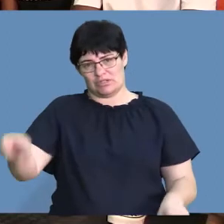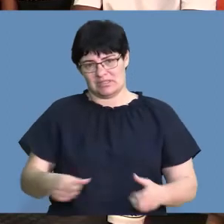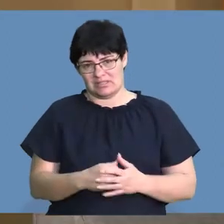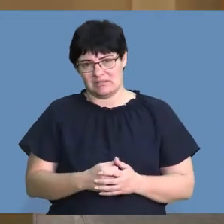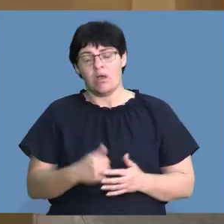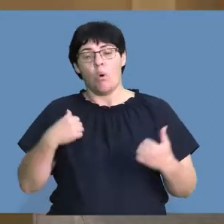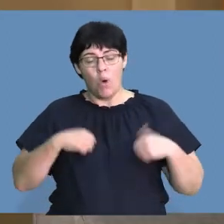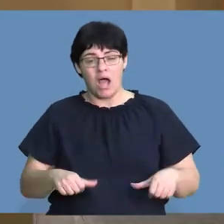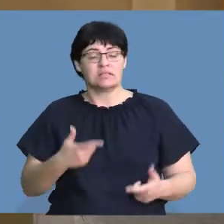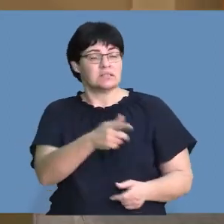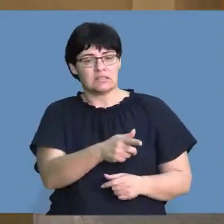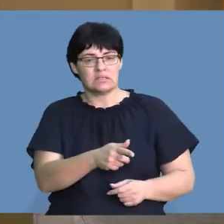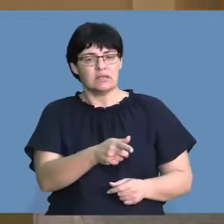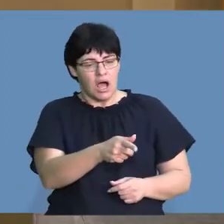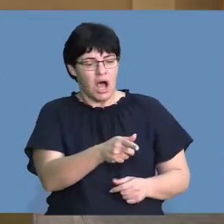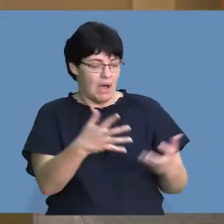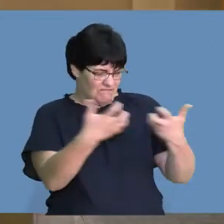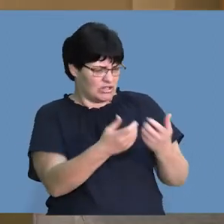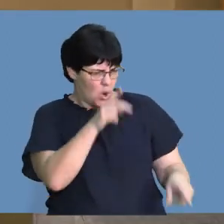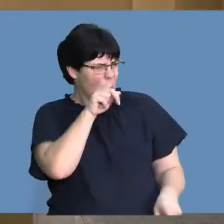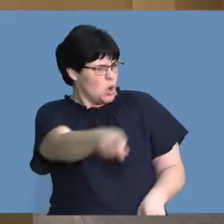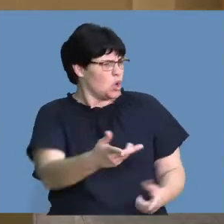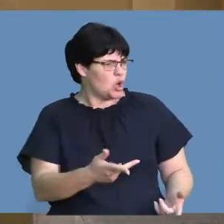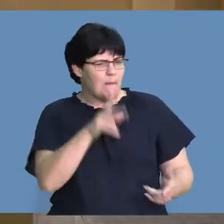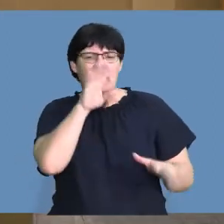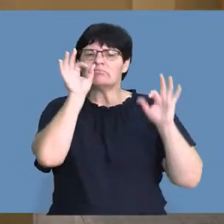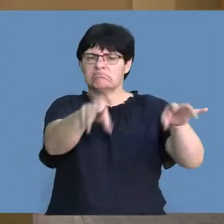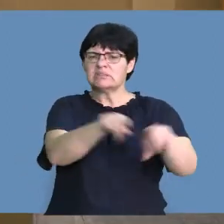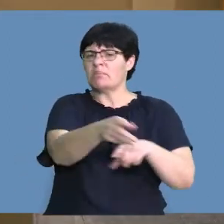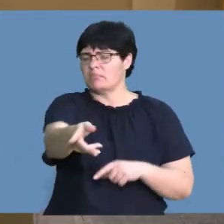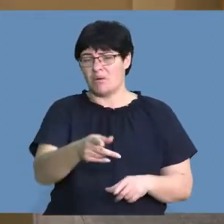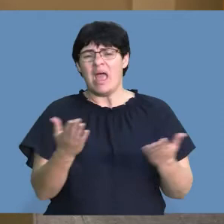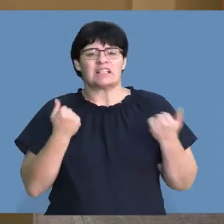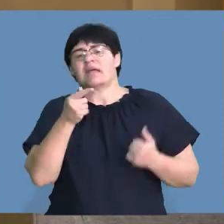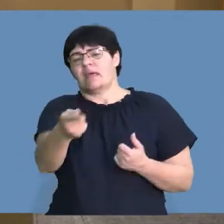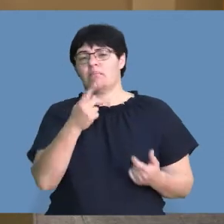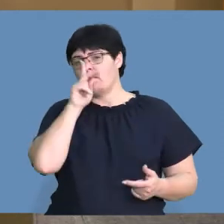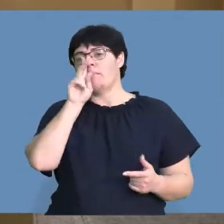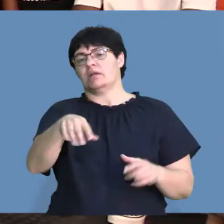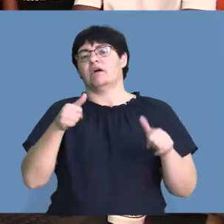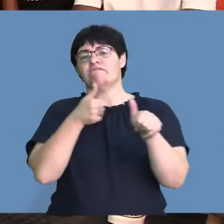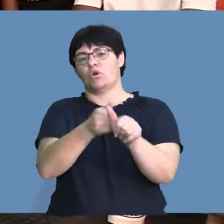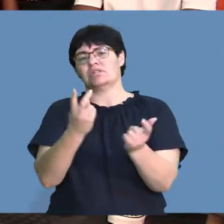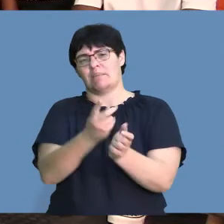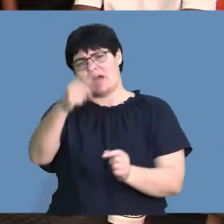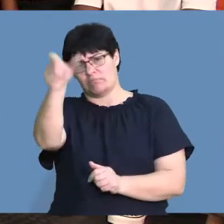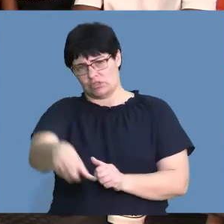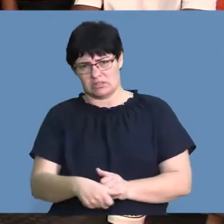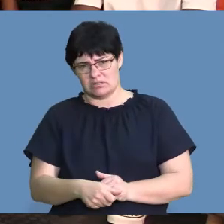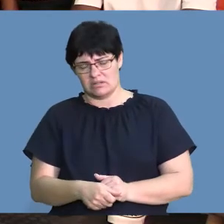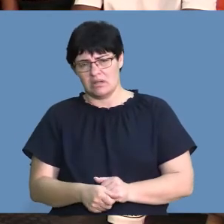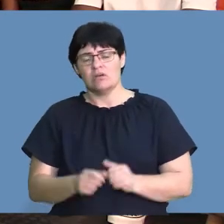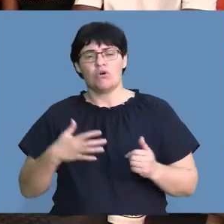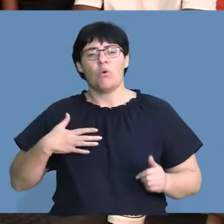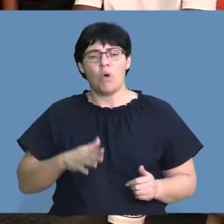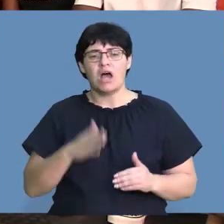and put our jackets onto our children, or we make them, we expect them to wear a different jacket. So one size doesn't fit all. Thank you, Paul. That's a